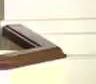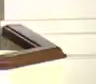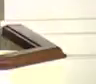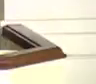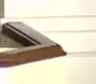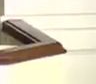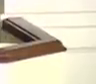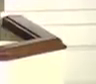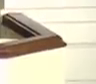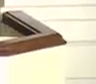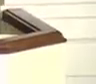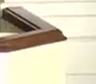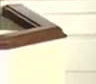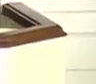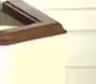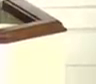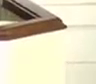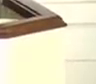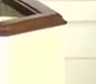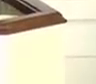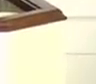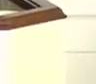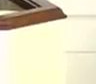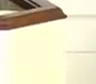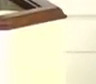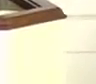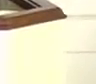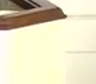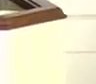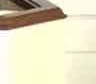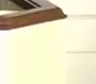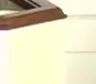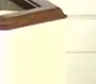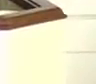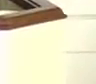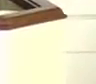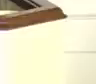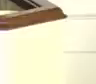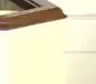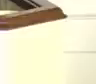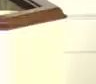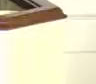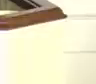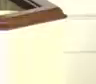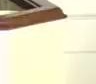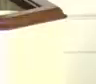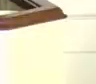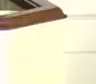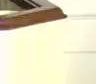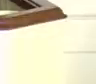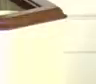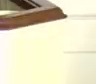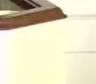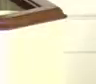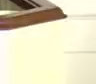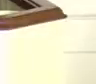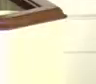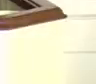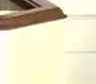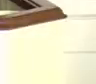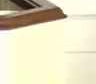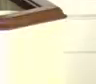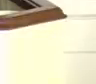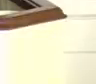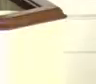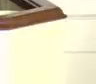Metropolitan Community Church Los Angeles on this last Sunday of Lent and a beautiful Sunday morning on top of that. I'd like to